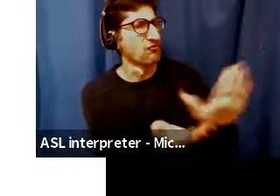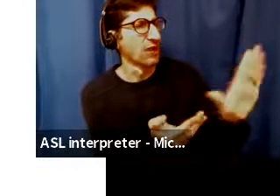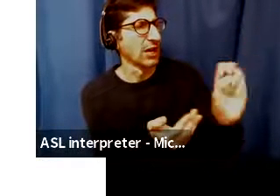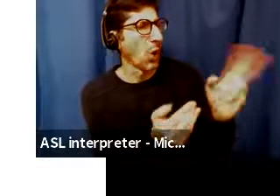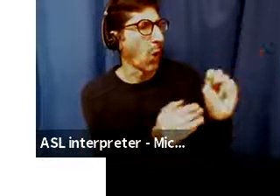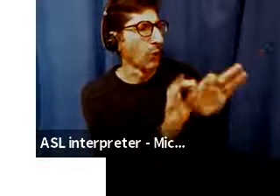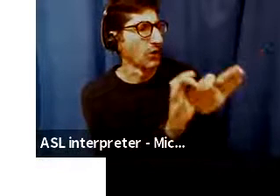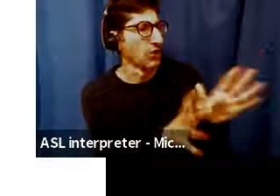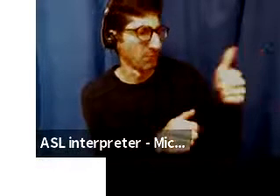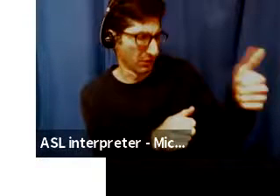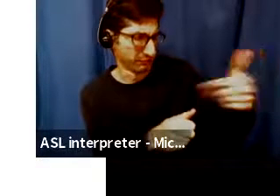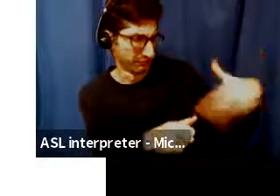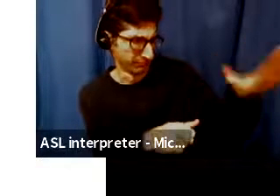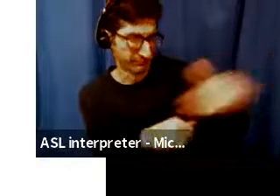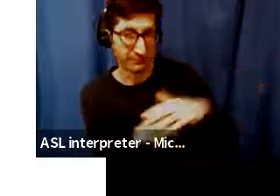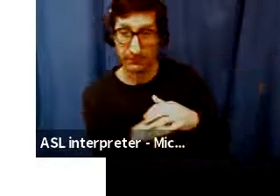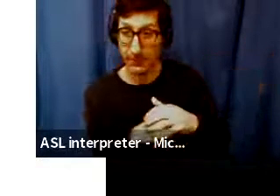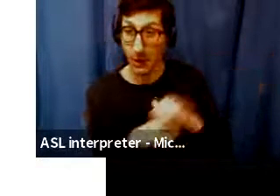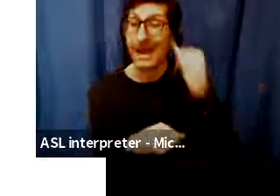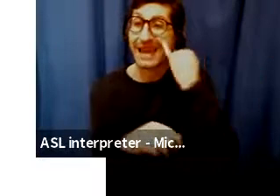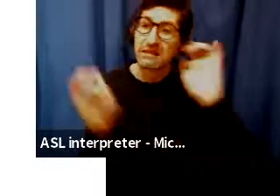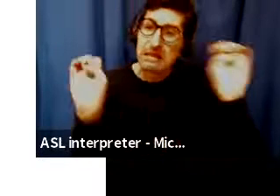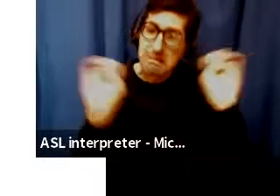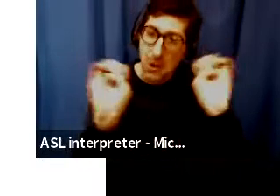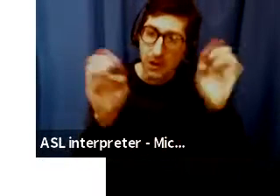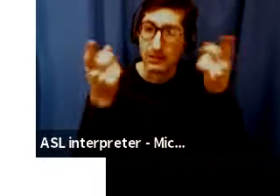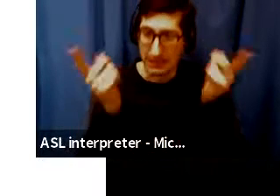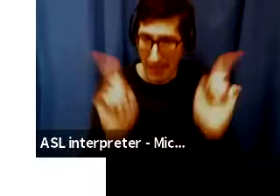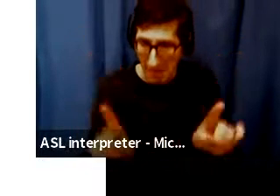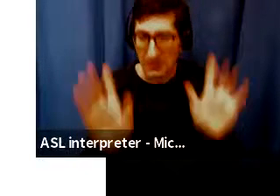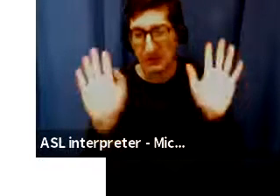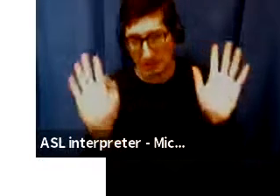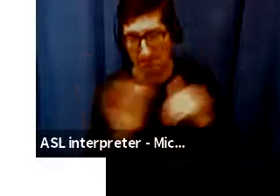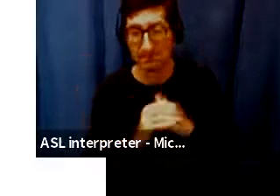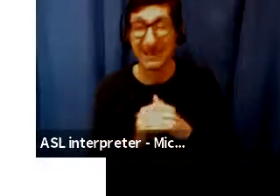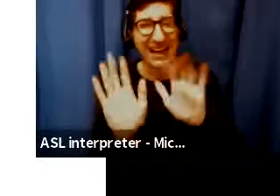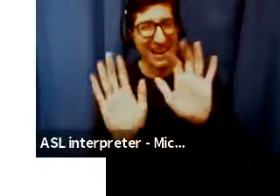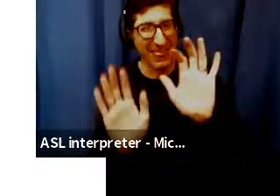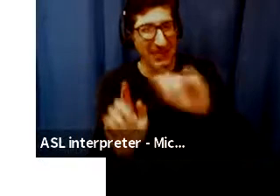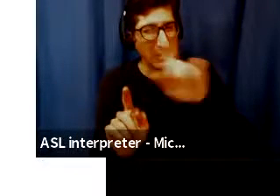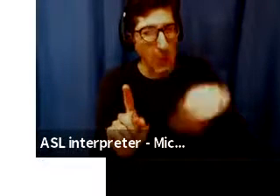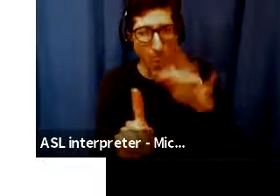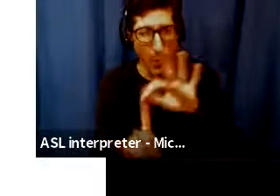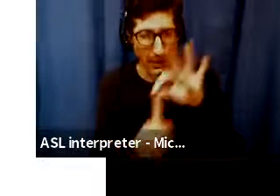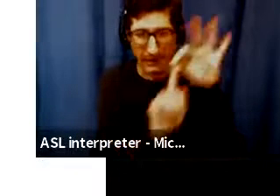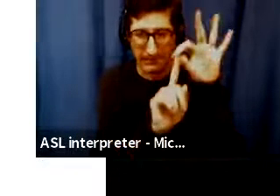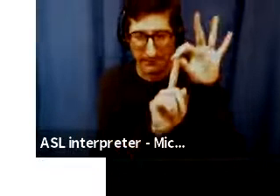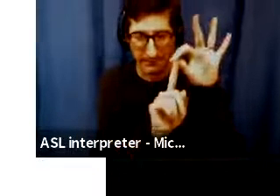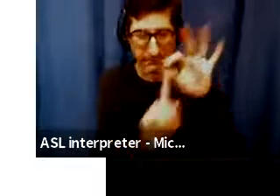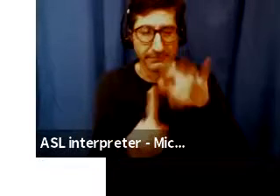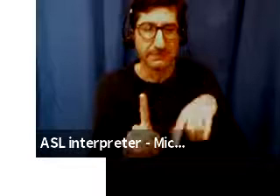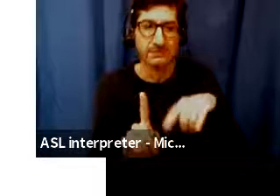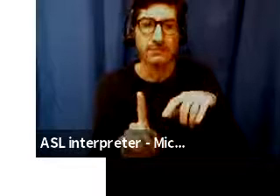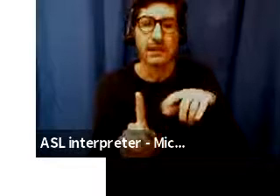if there is an emergency, and this is the only exception, if there's an